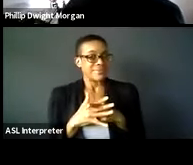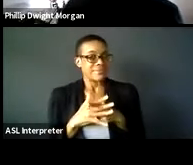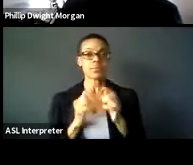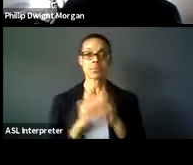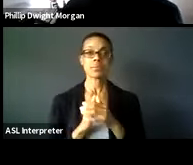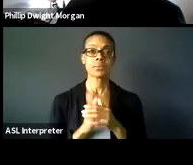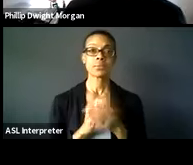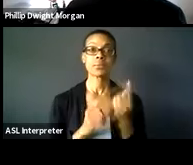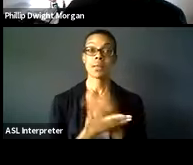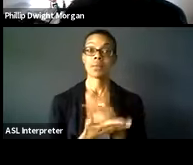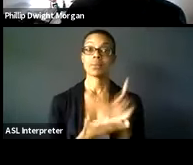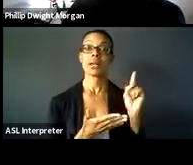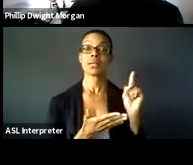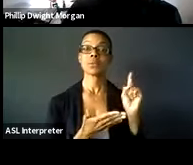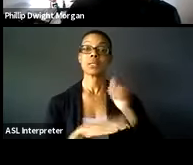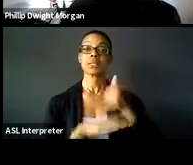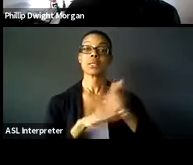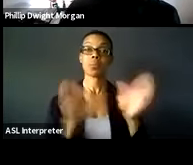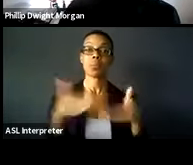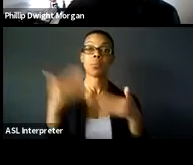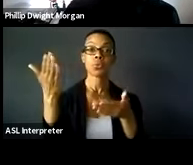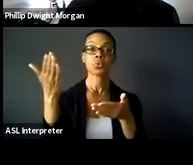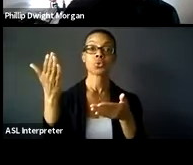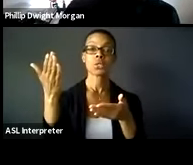we brought a motion